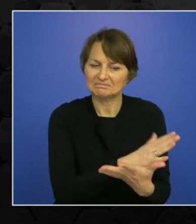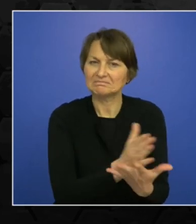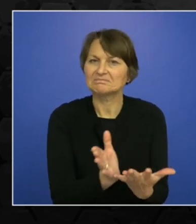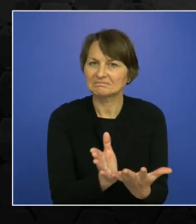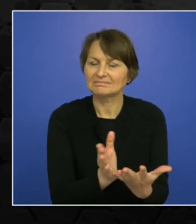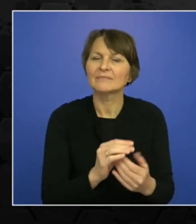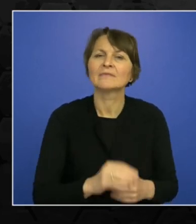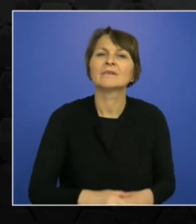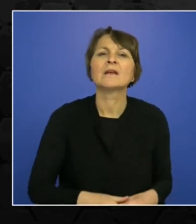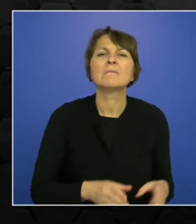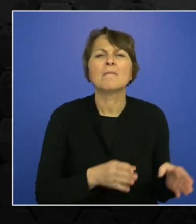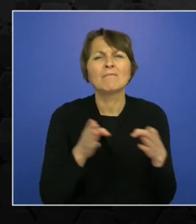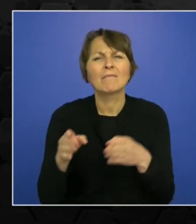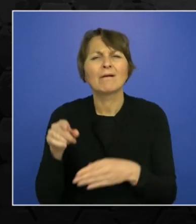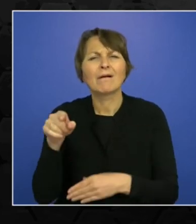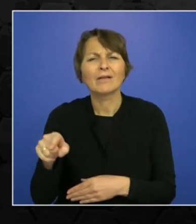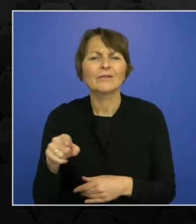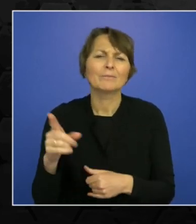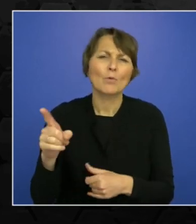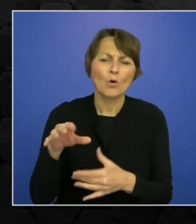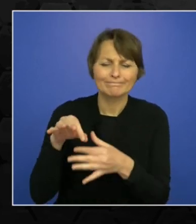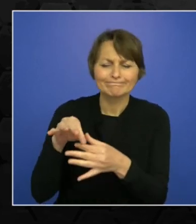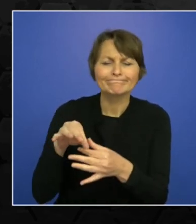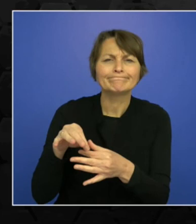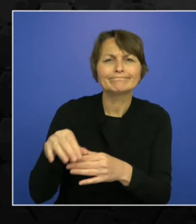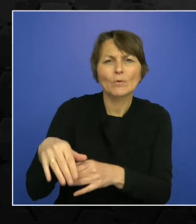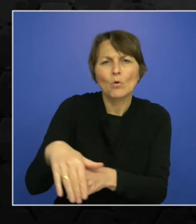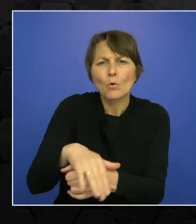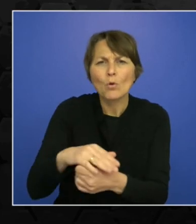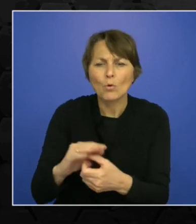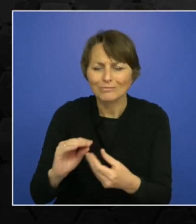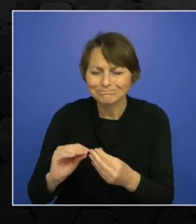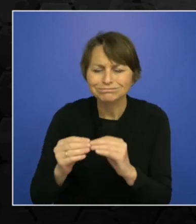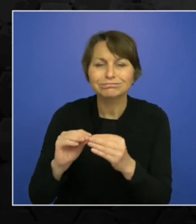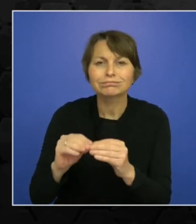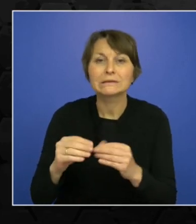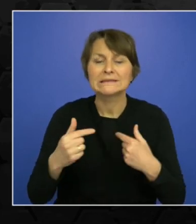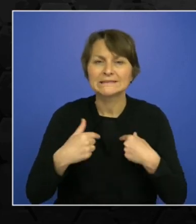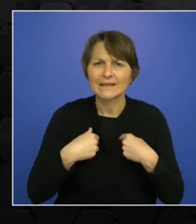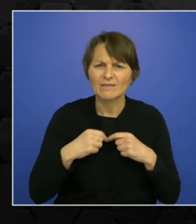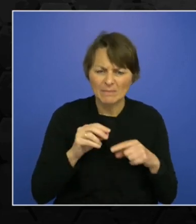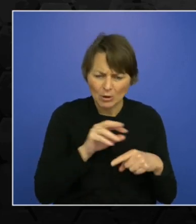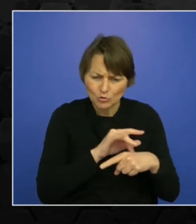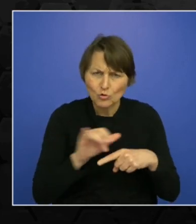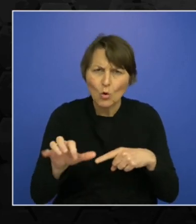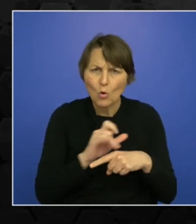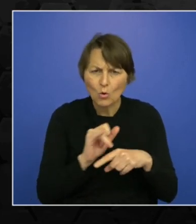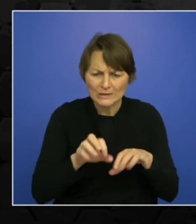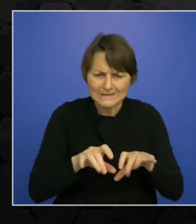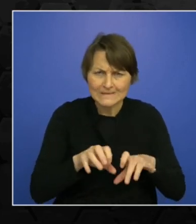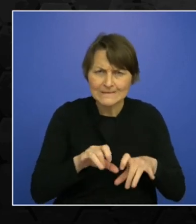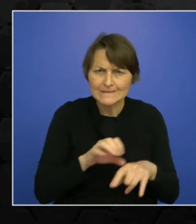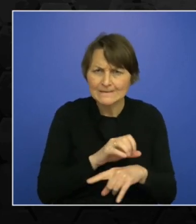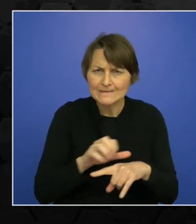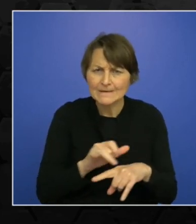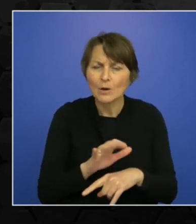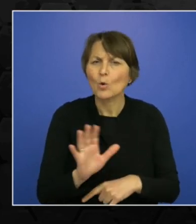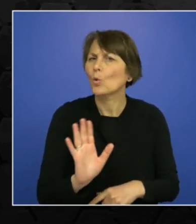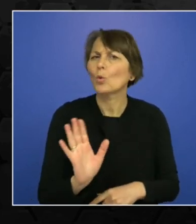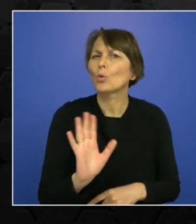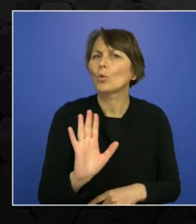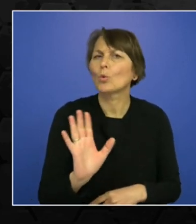related to low code development, in which you don't require to be writing code as much code as